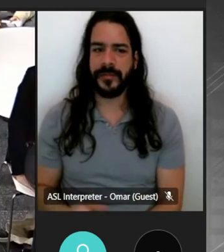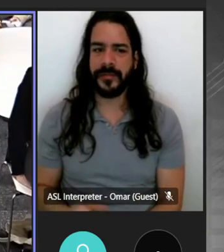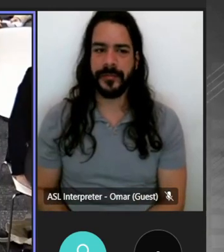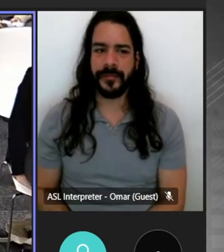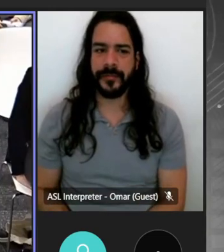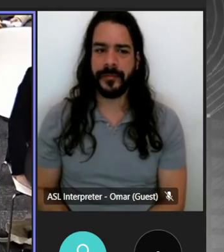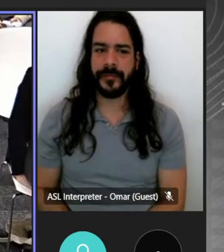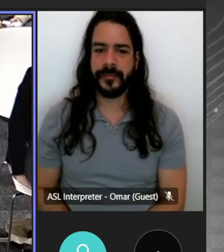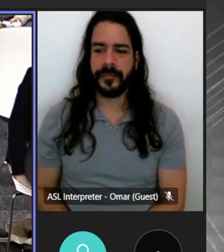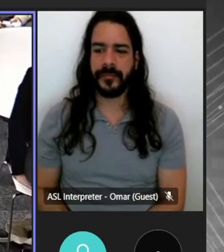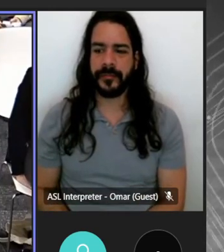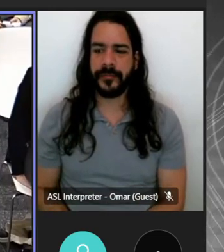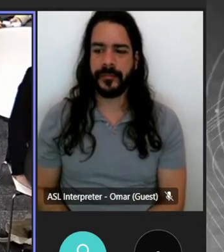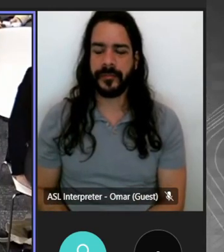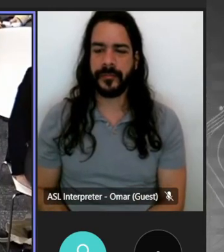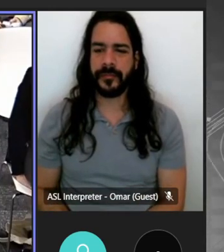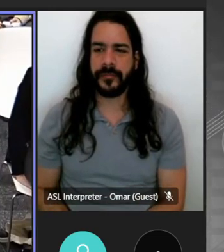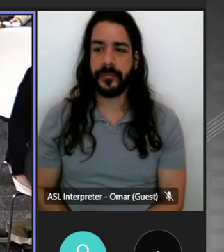Access.